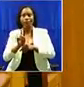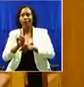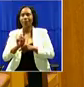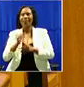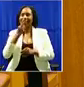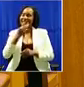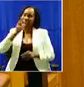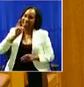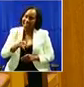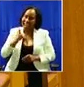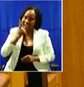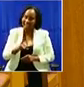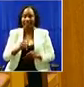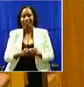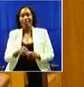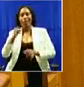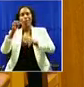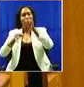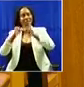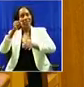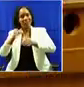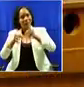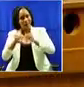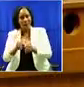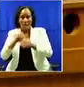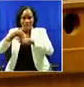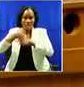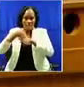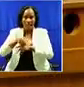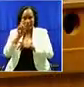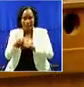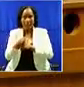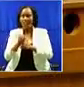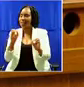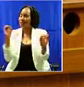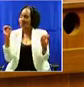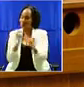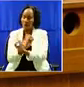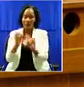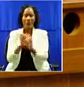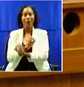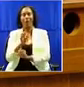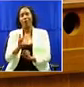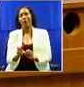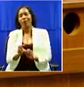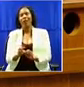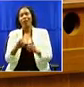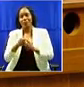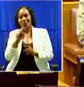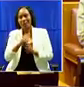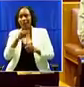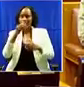there will be no political interference with the work of our law enforcement agencies.